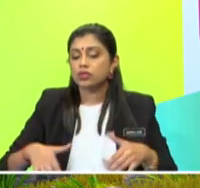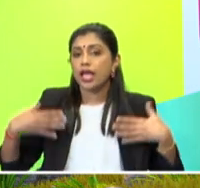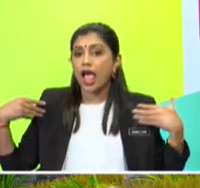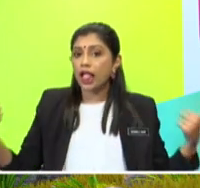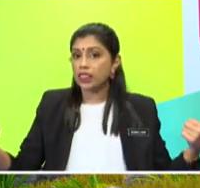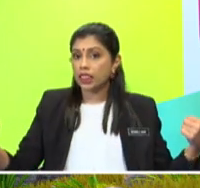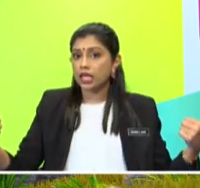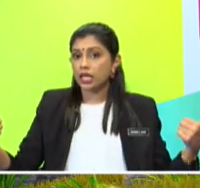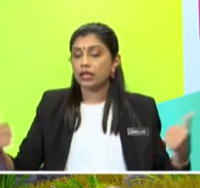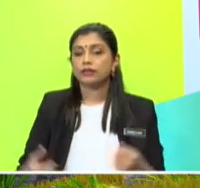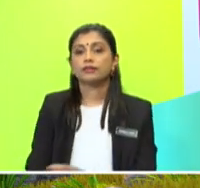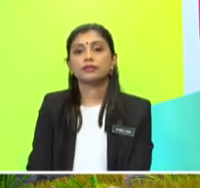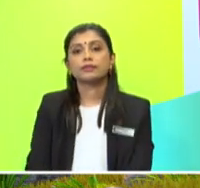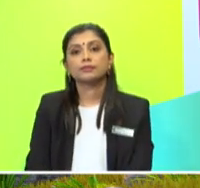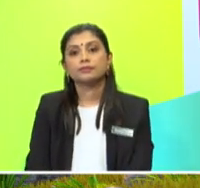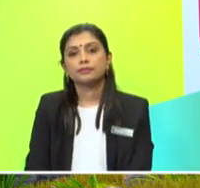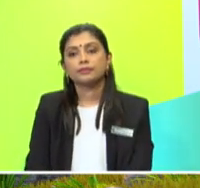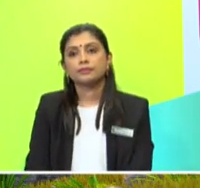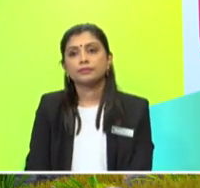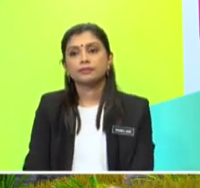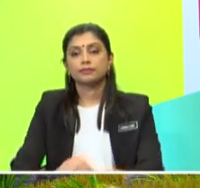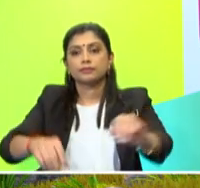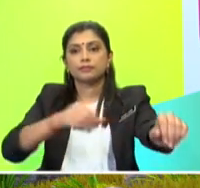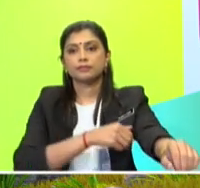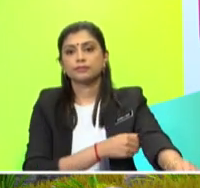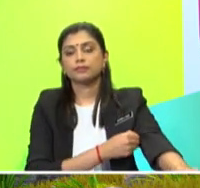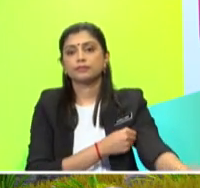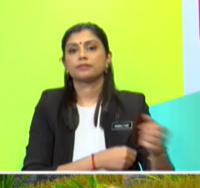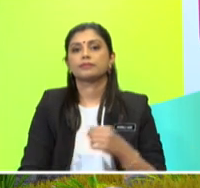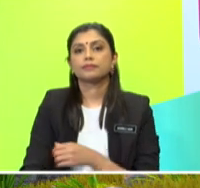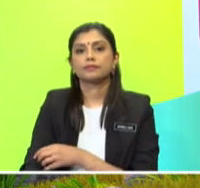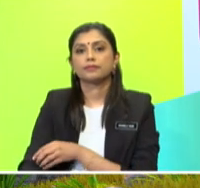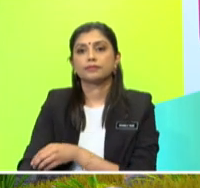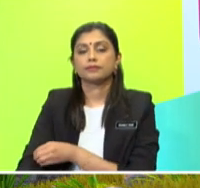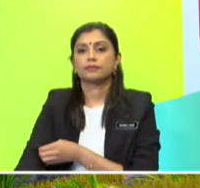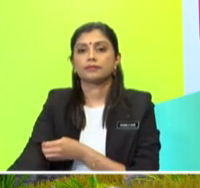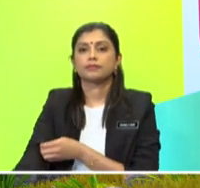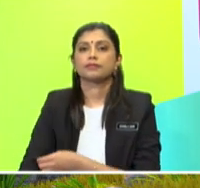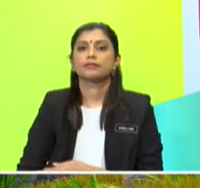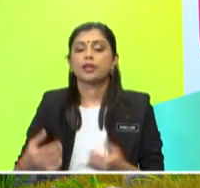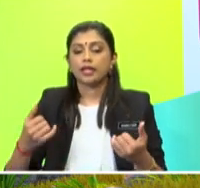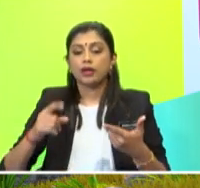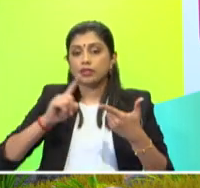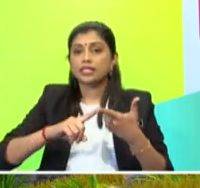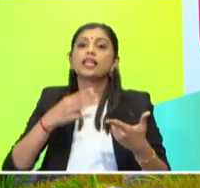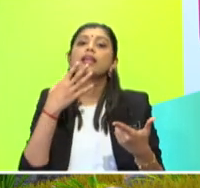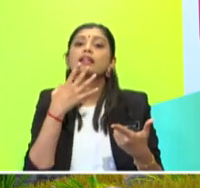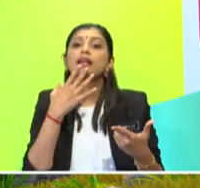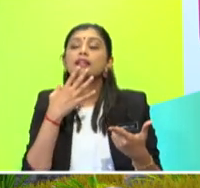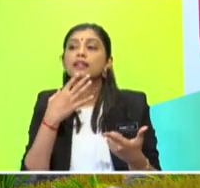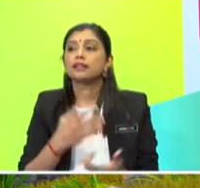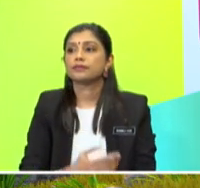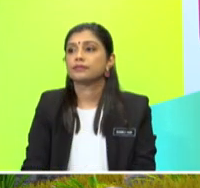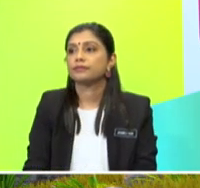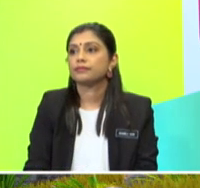Stay healthy. Very good. Okay. Now, we shall proceed to the second color. So, guys, this is the